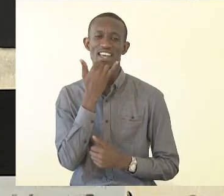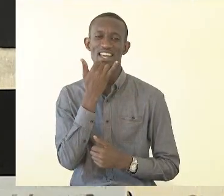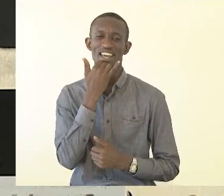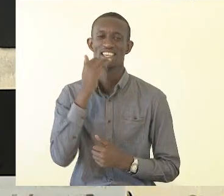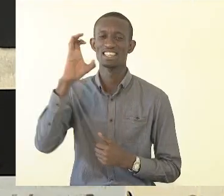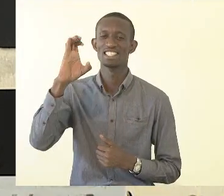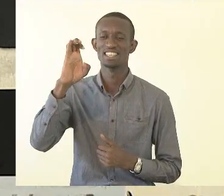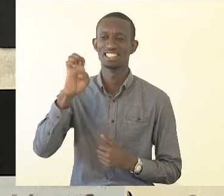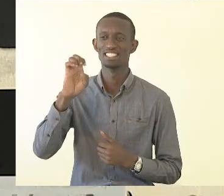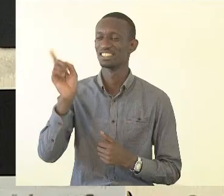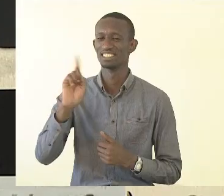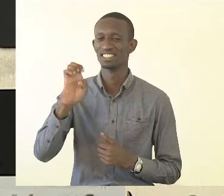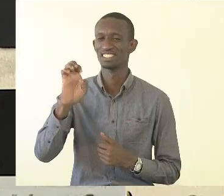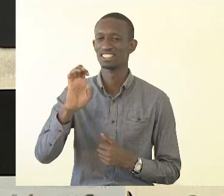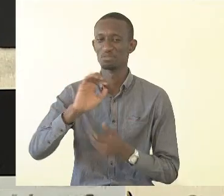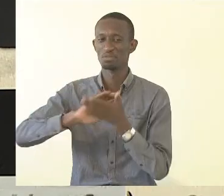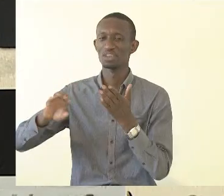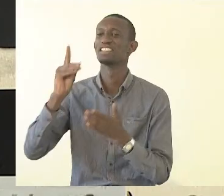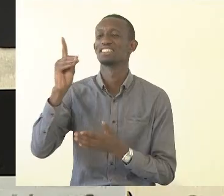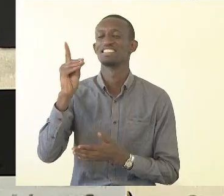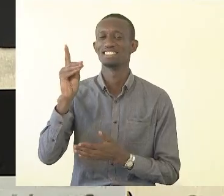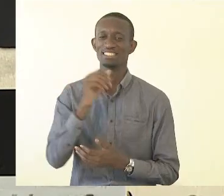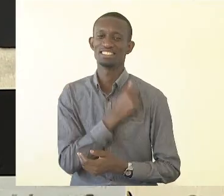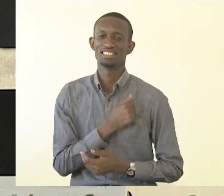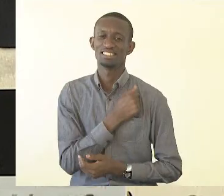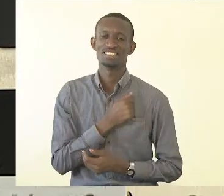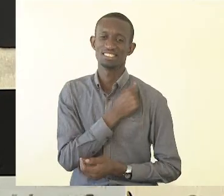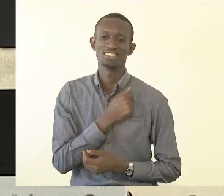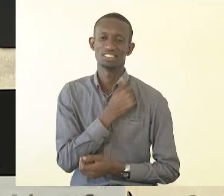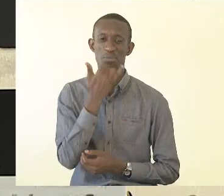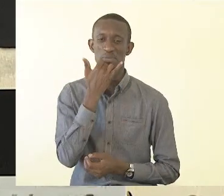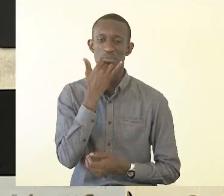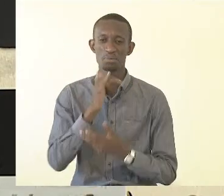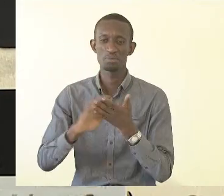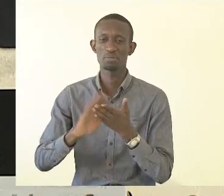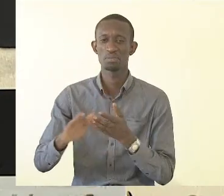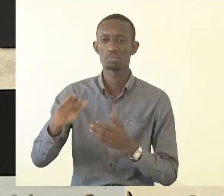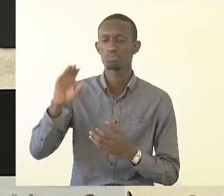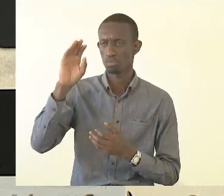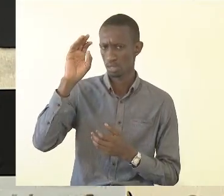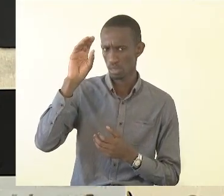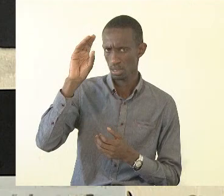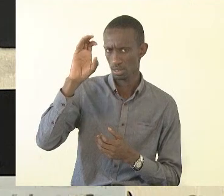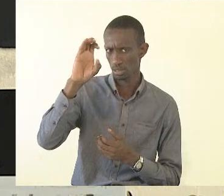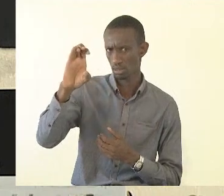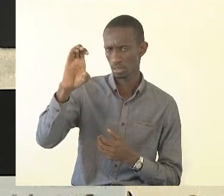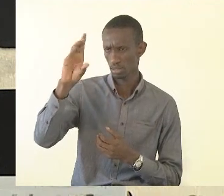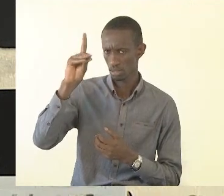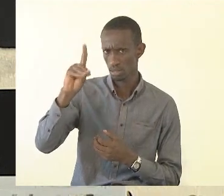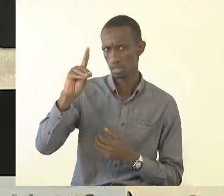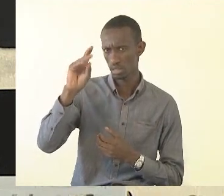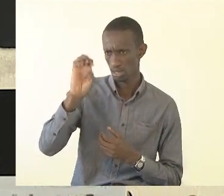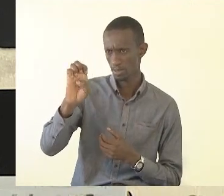alphabetic. C, this is D, E, and then F. D is